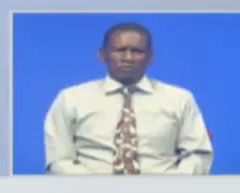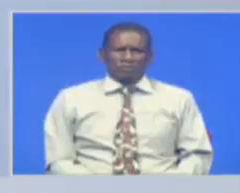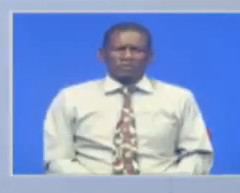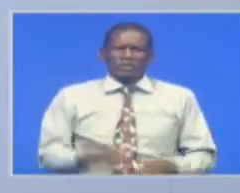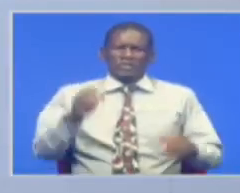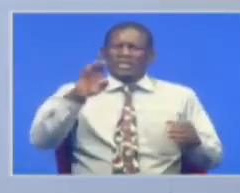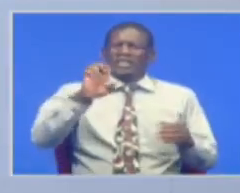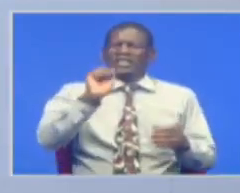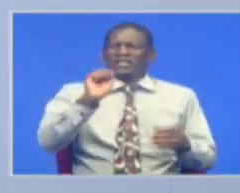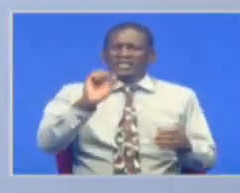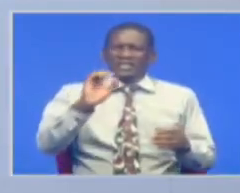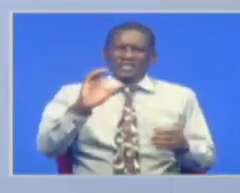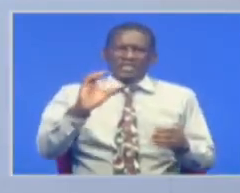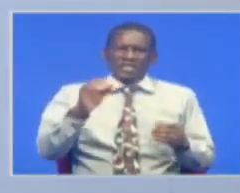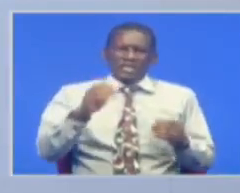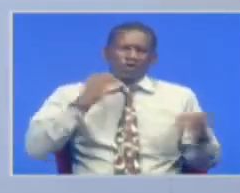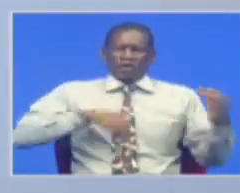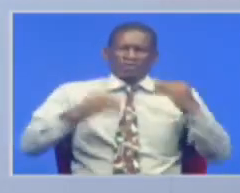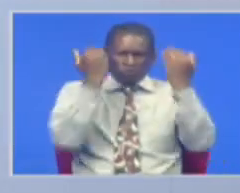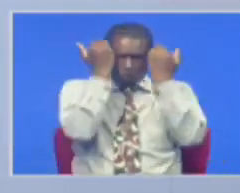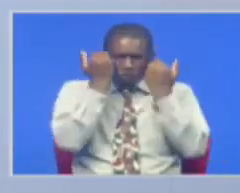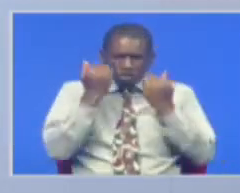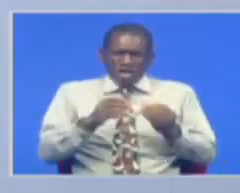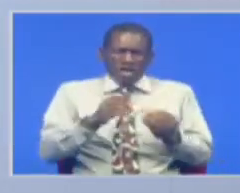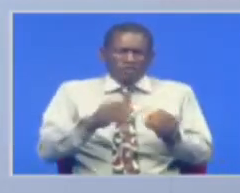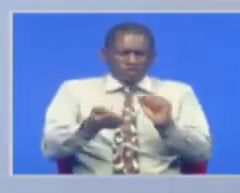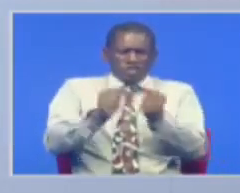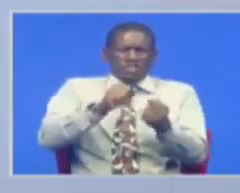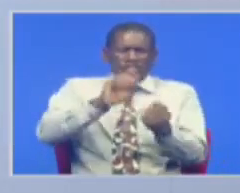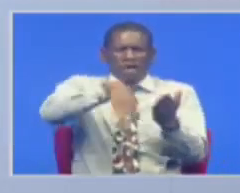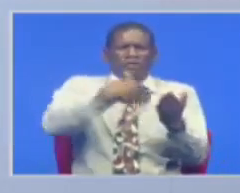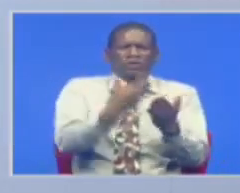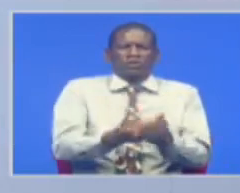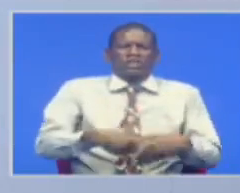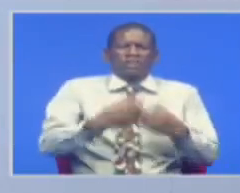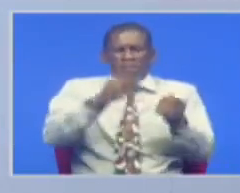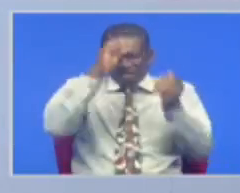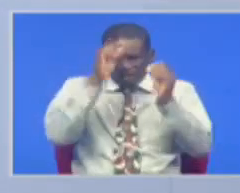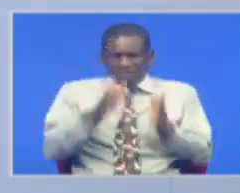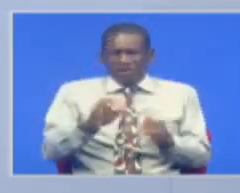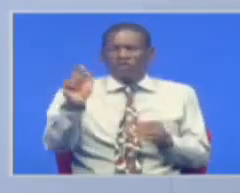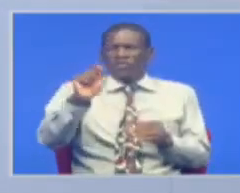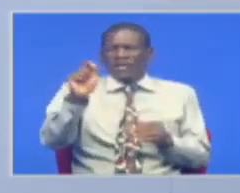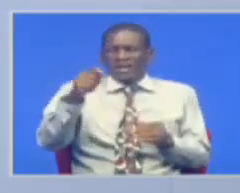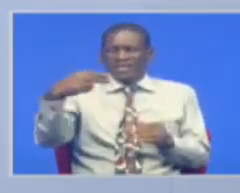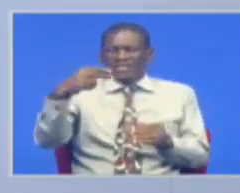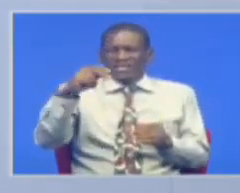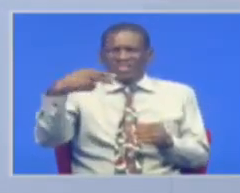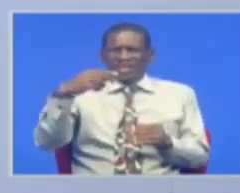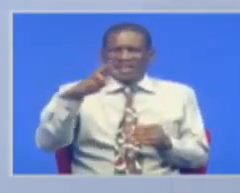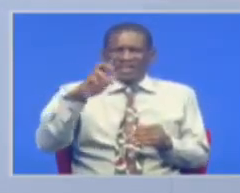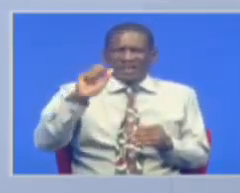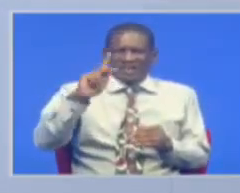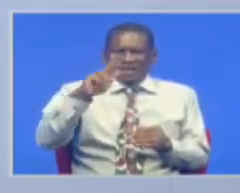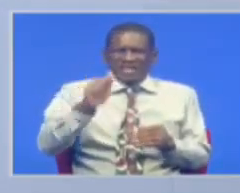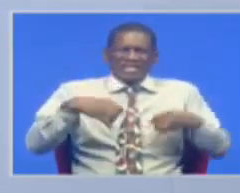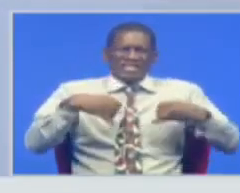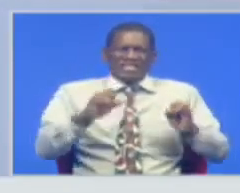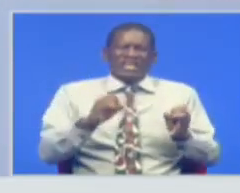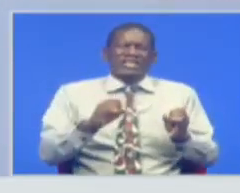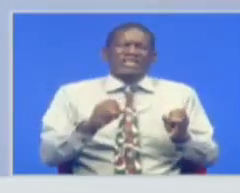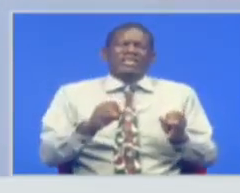Anti-corruption court has referred an application made by Tharaka Nithi County Governor Muthomi Njuki seeking to challenge the acts he's